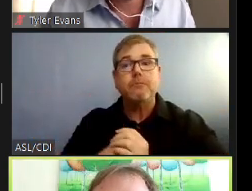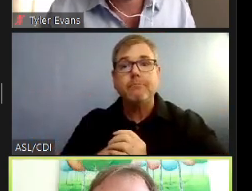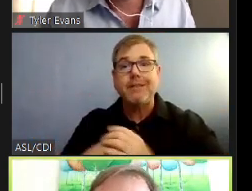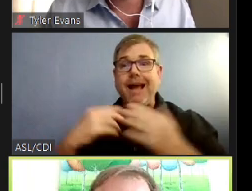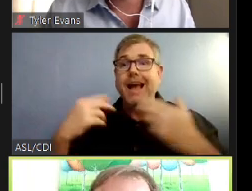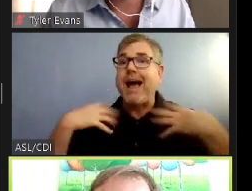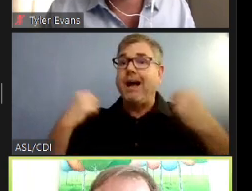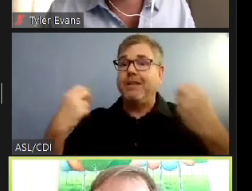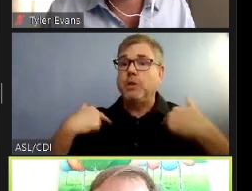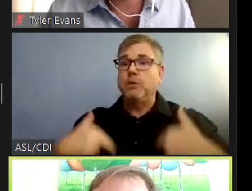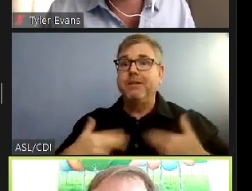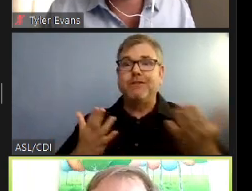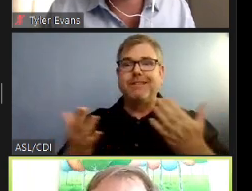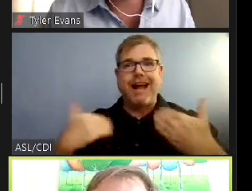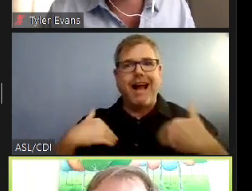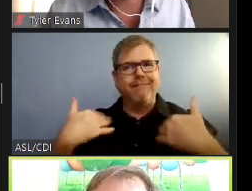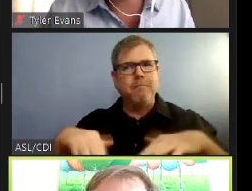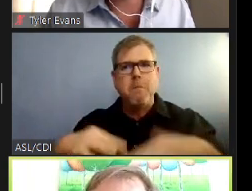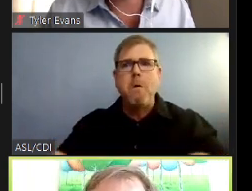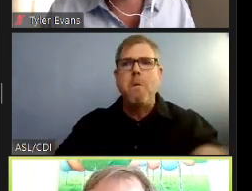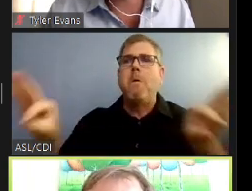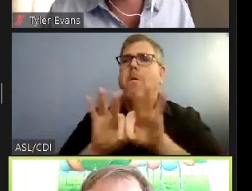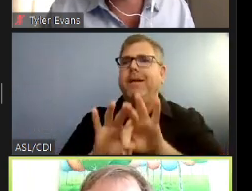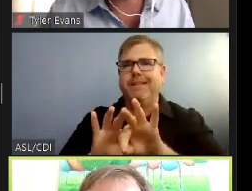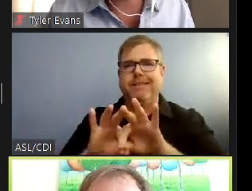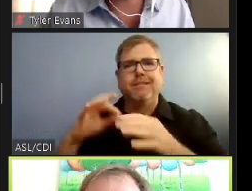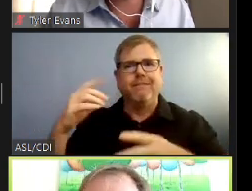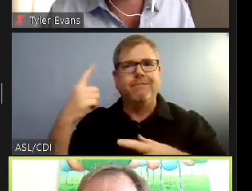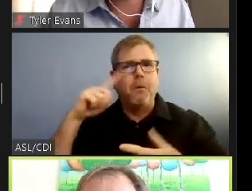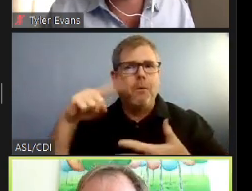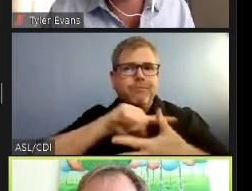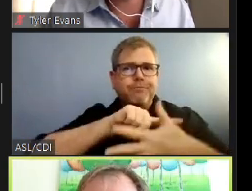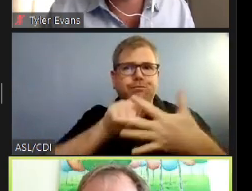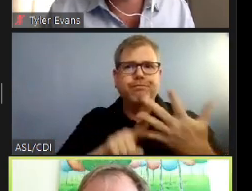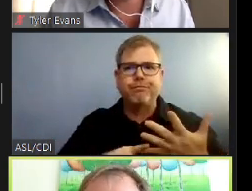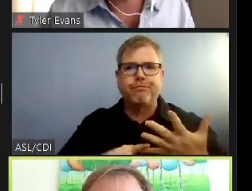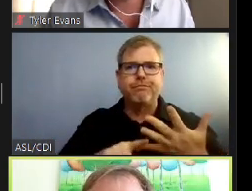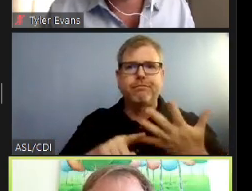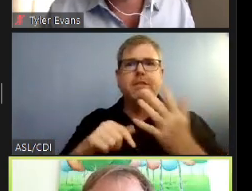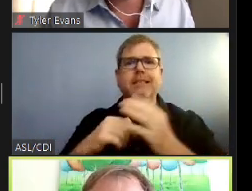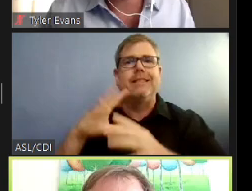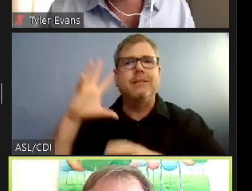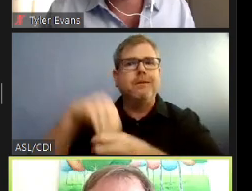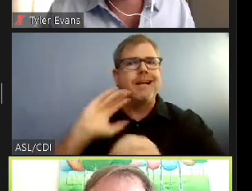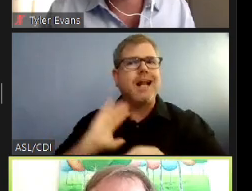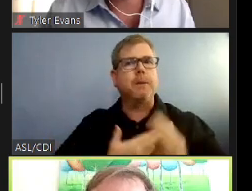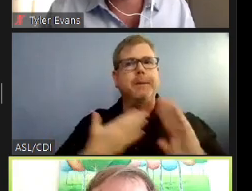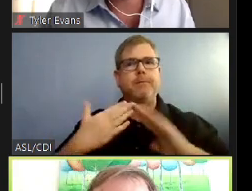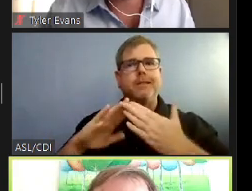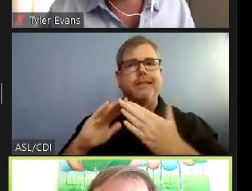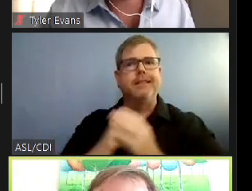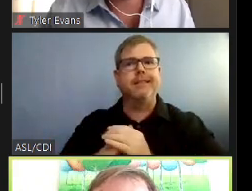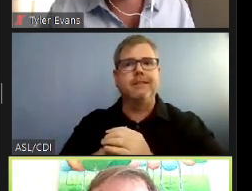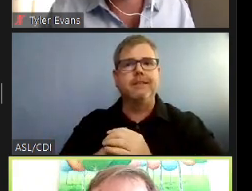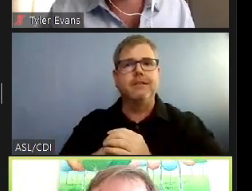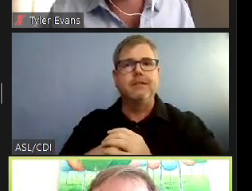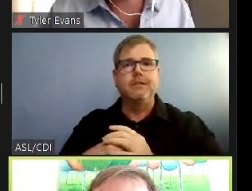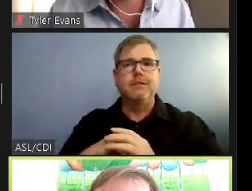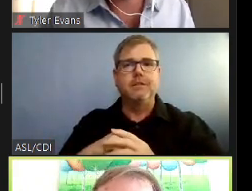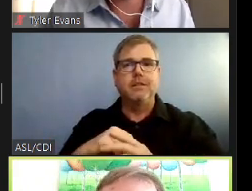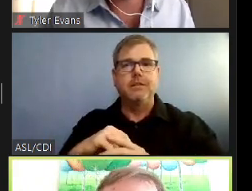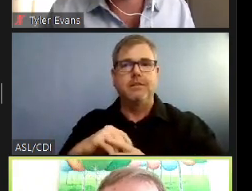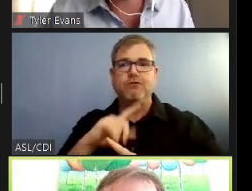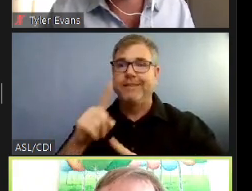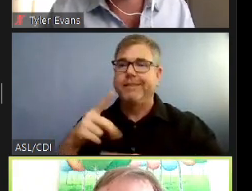all different domains of support of our community. And it's been, you know, highly reassuring and inspiring to see how well that work has been